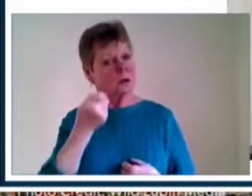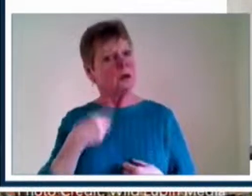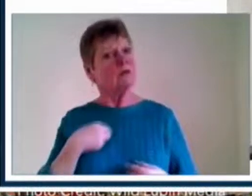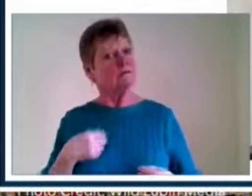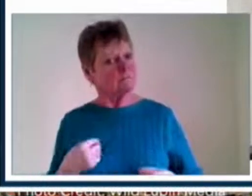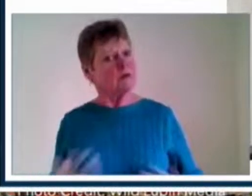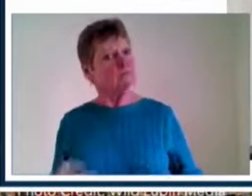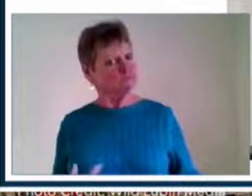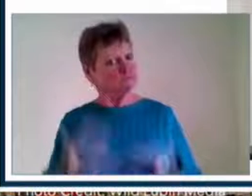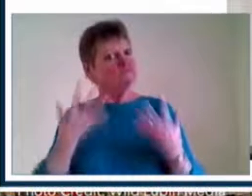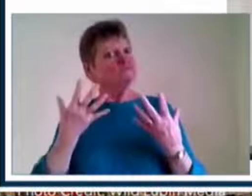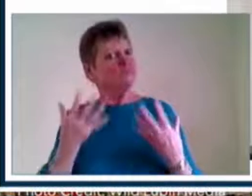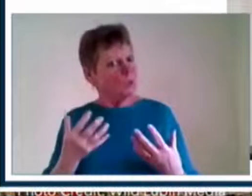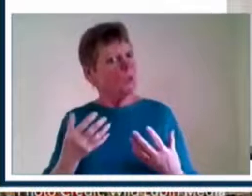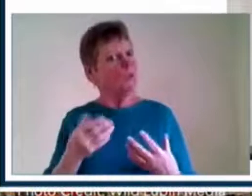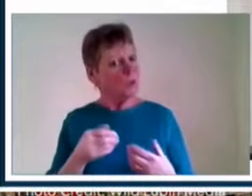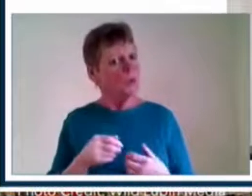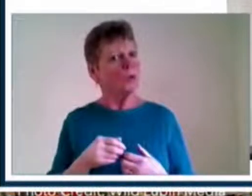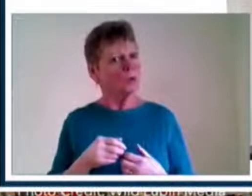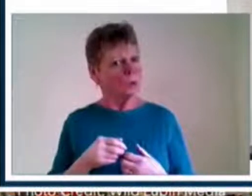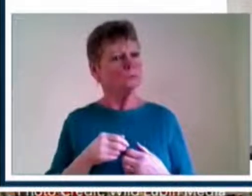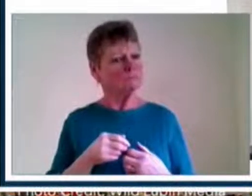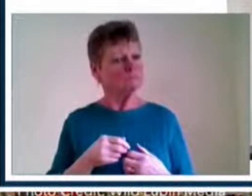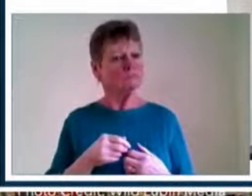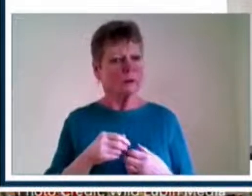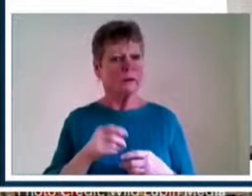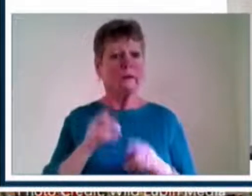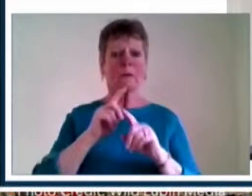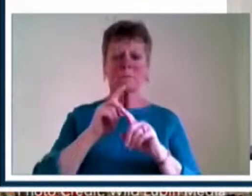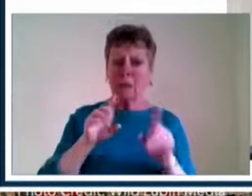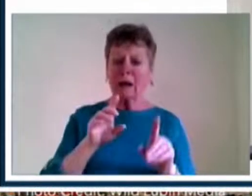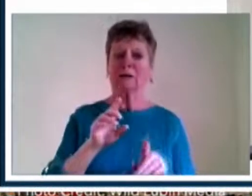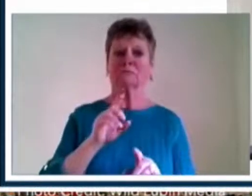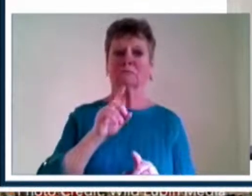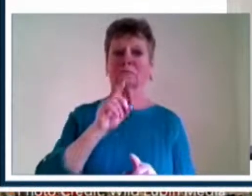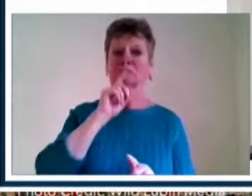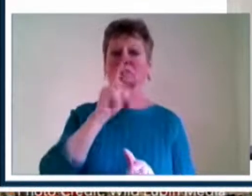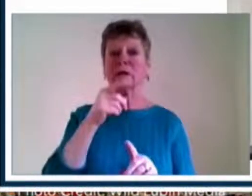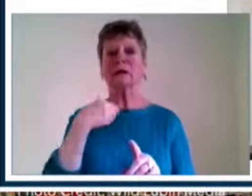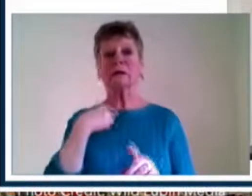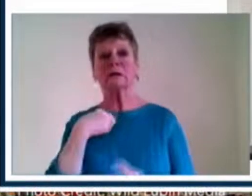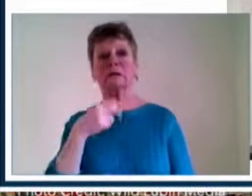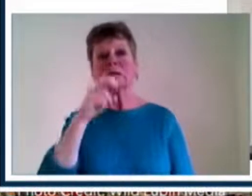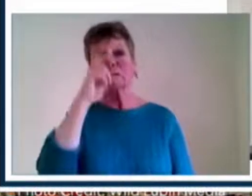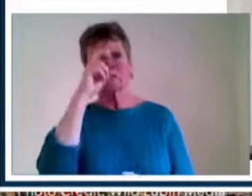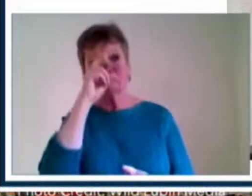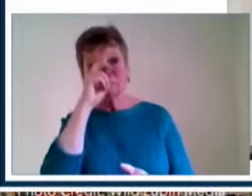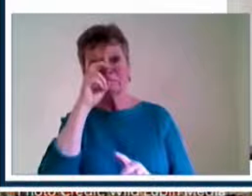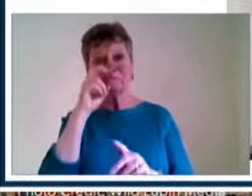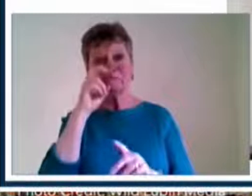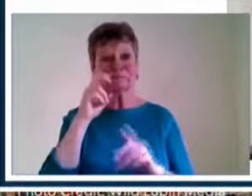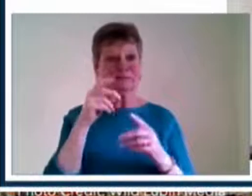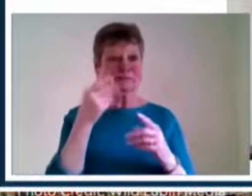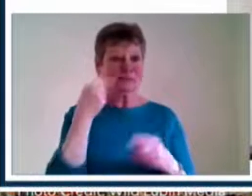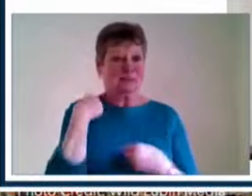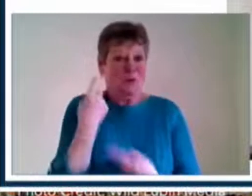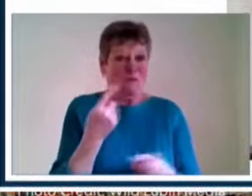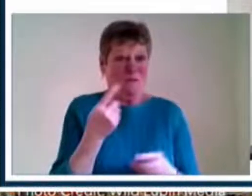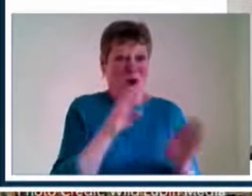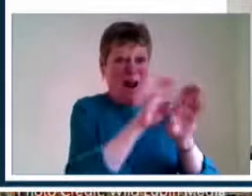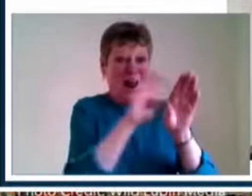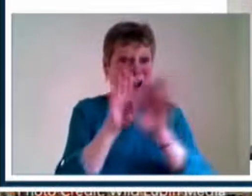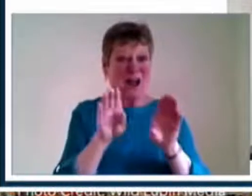about that. But all in all, the most restrictions will remain in place past